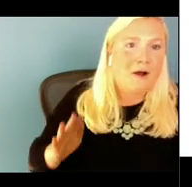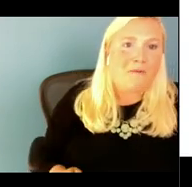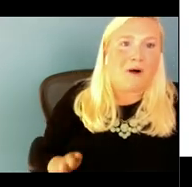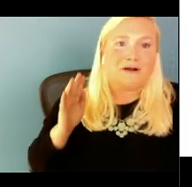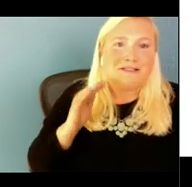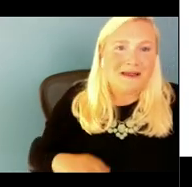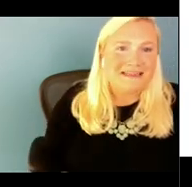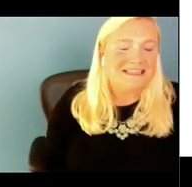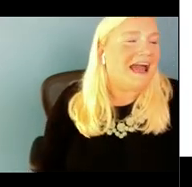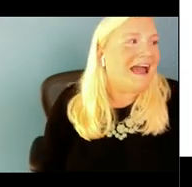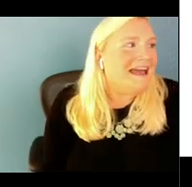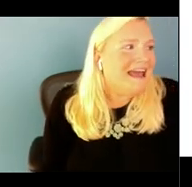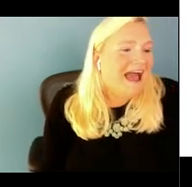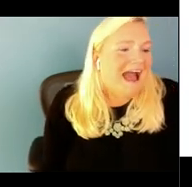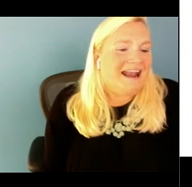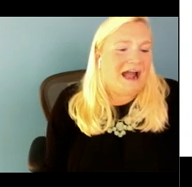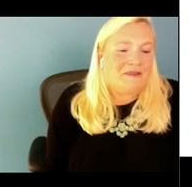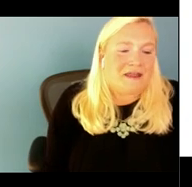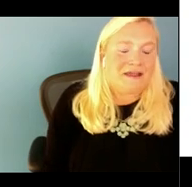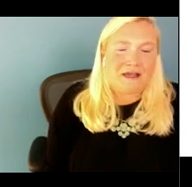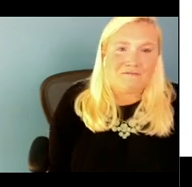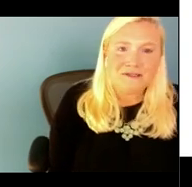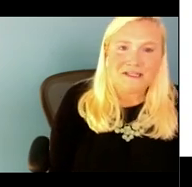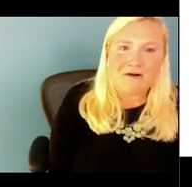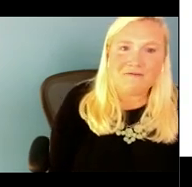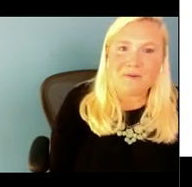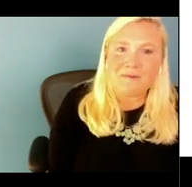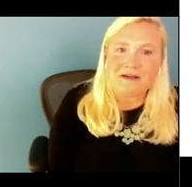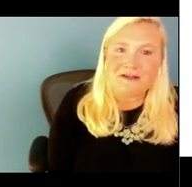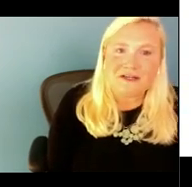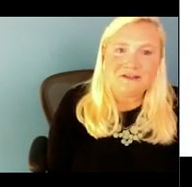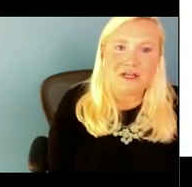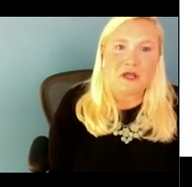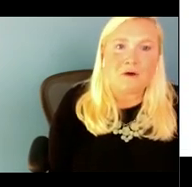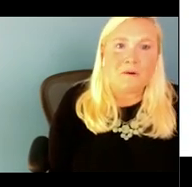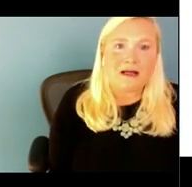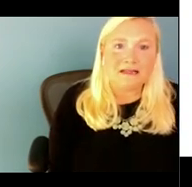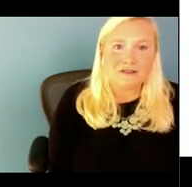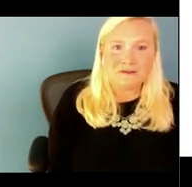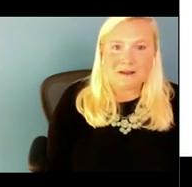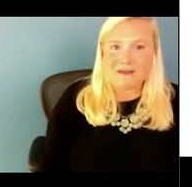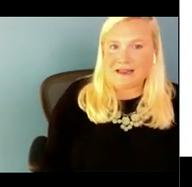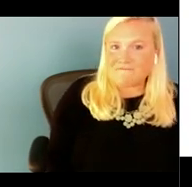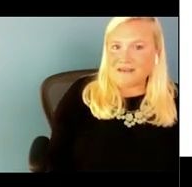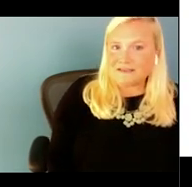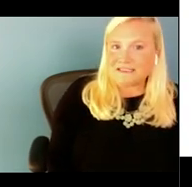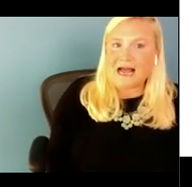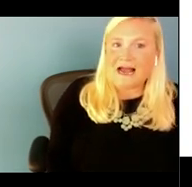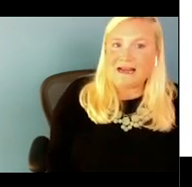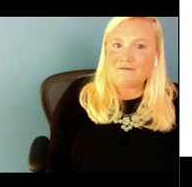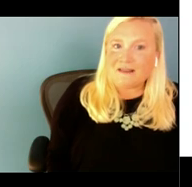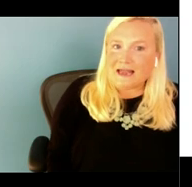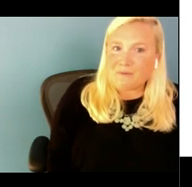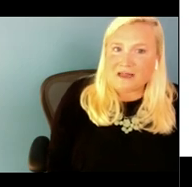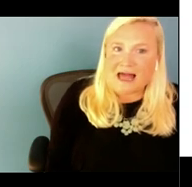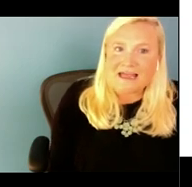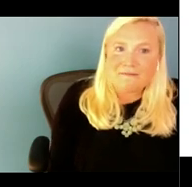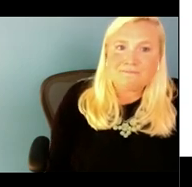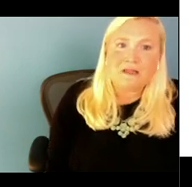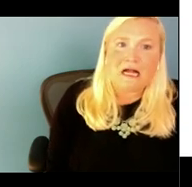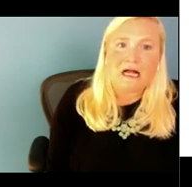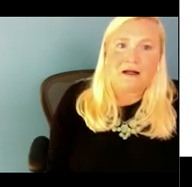that's like what we're doing today. And I think give yourself permission to do something that feels kind of